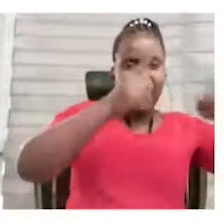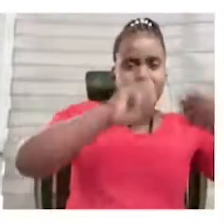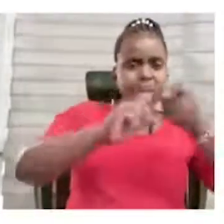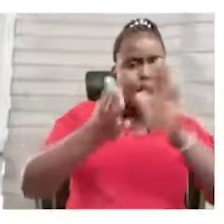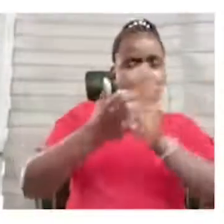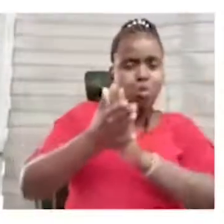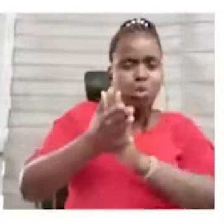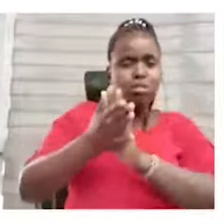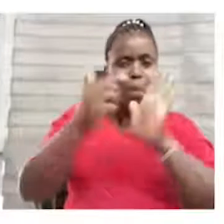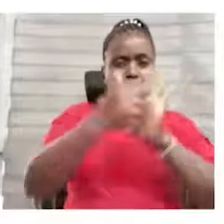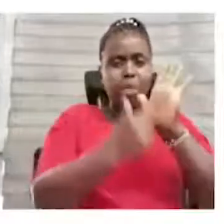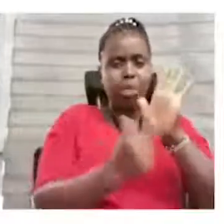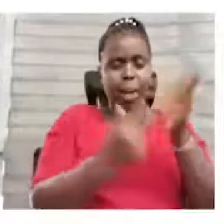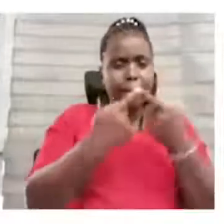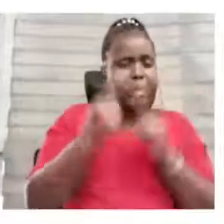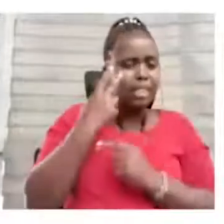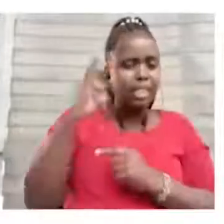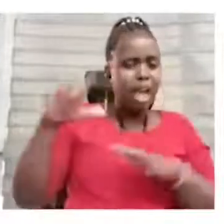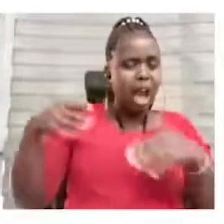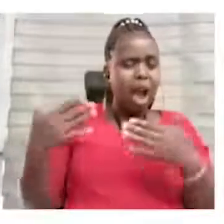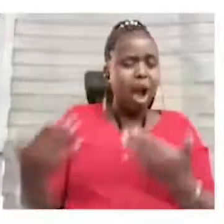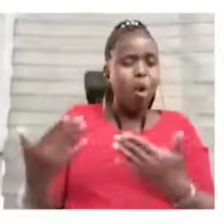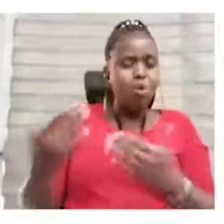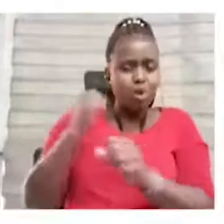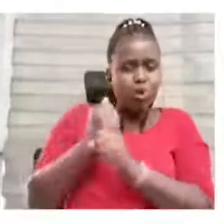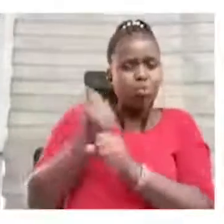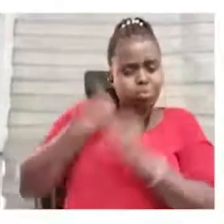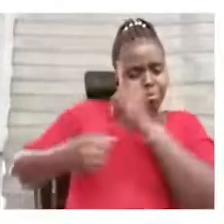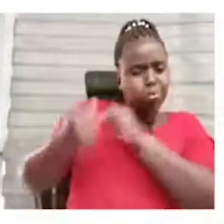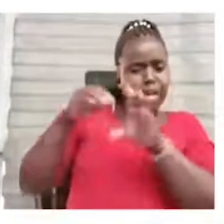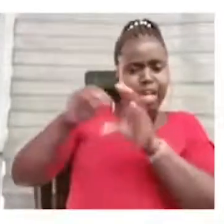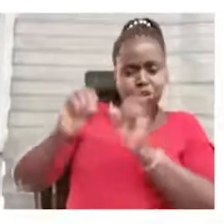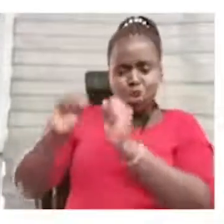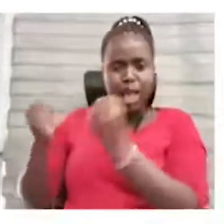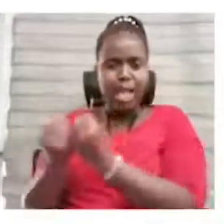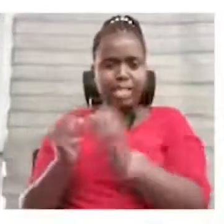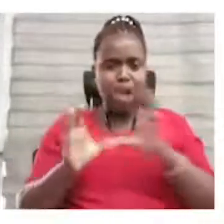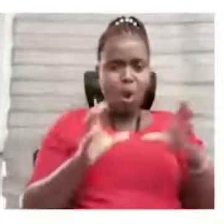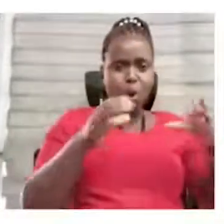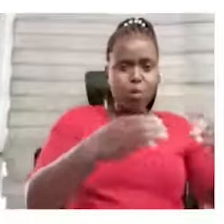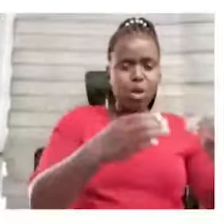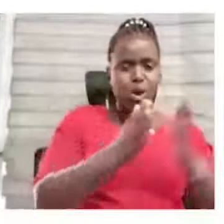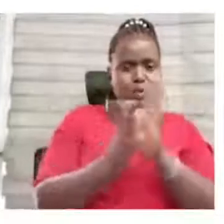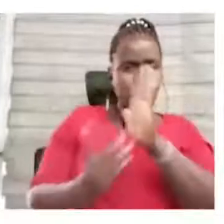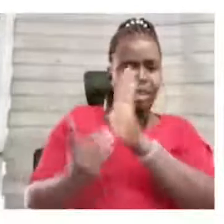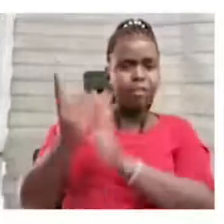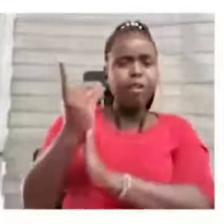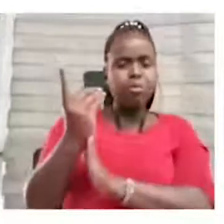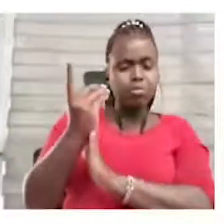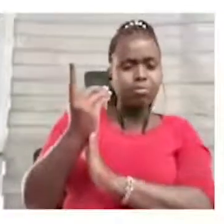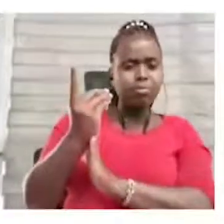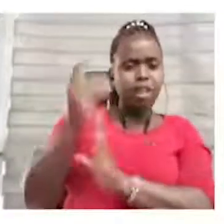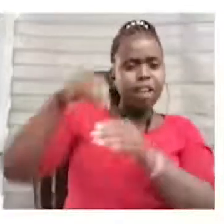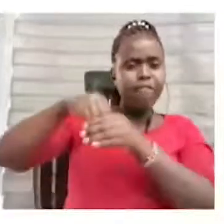we propagate this in the society, in the community, among developers and vendors, but